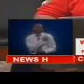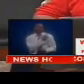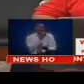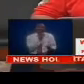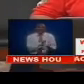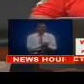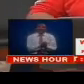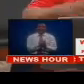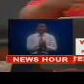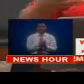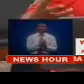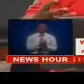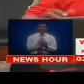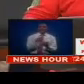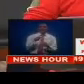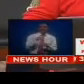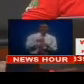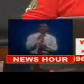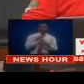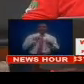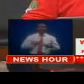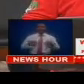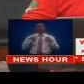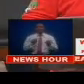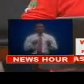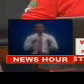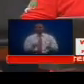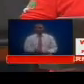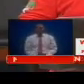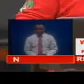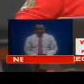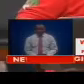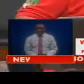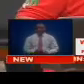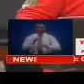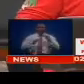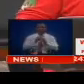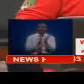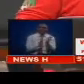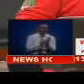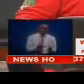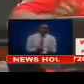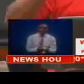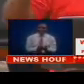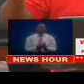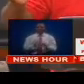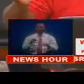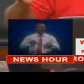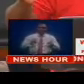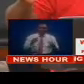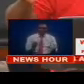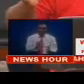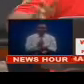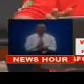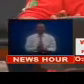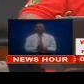ya, Yamai, Nipapo Mudimbeku in him. Yes, you see schools. Ya ya,